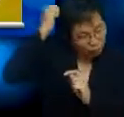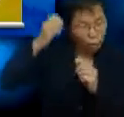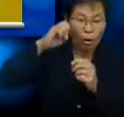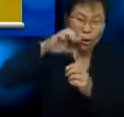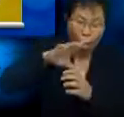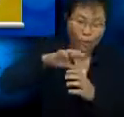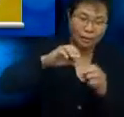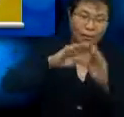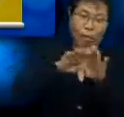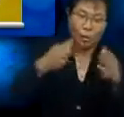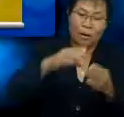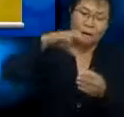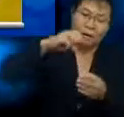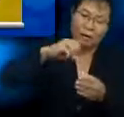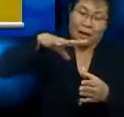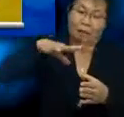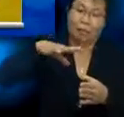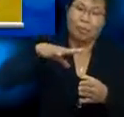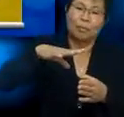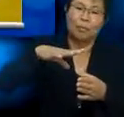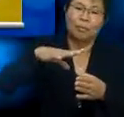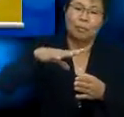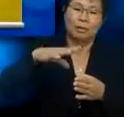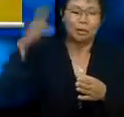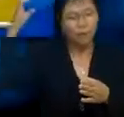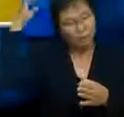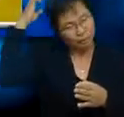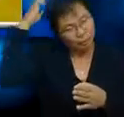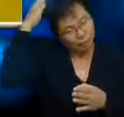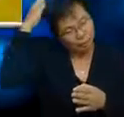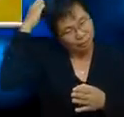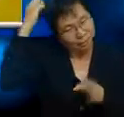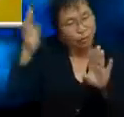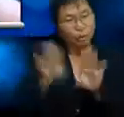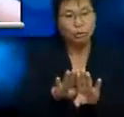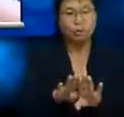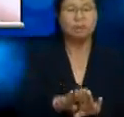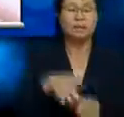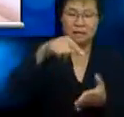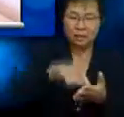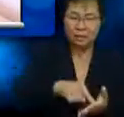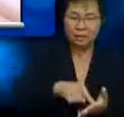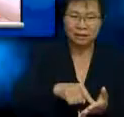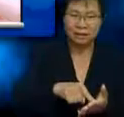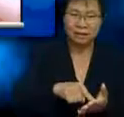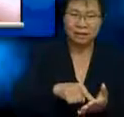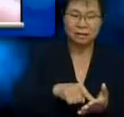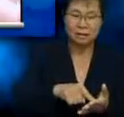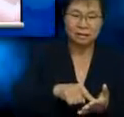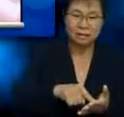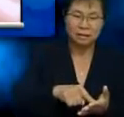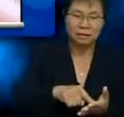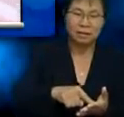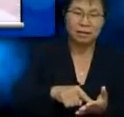it. We let go of the spring on the hair clip to close it. This is a spring in the